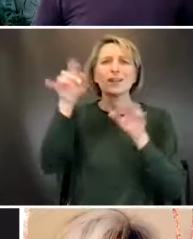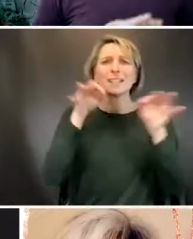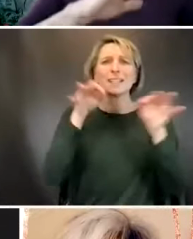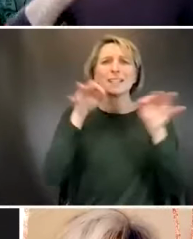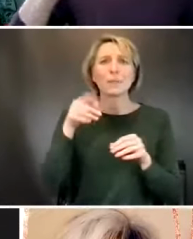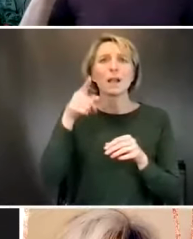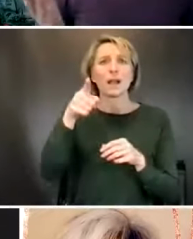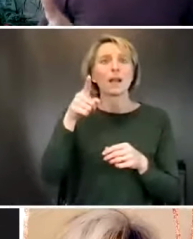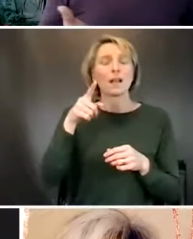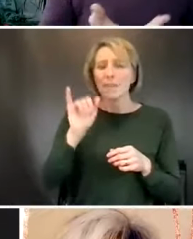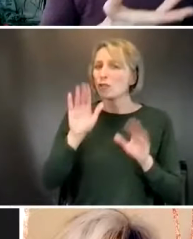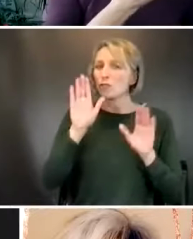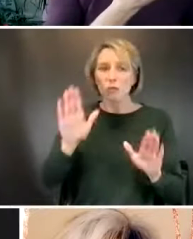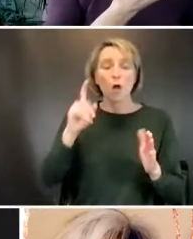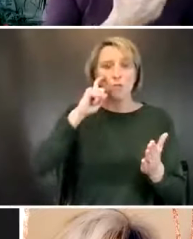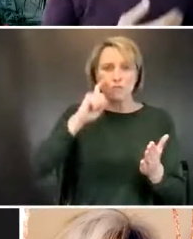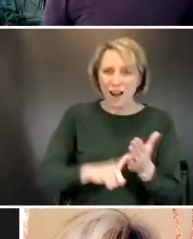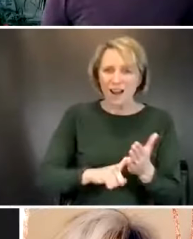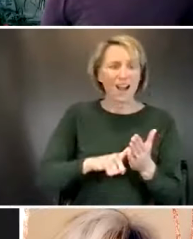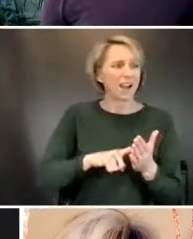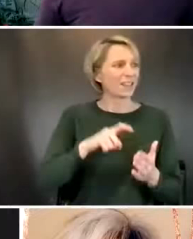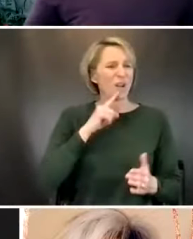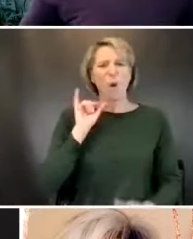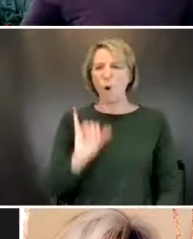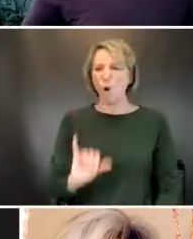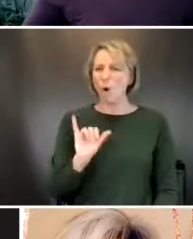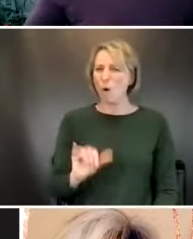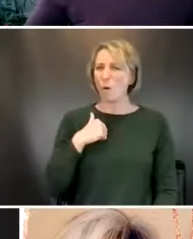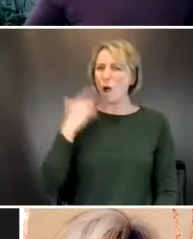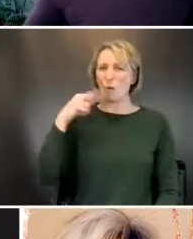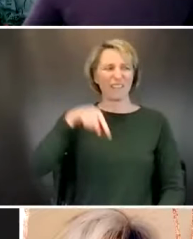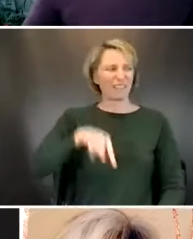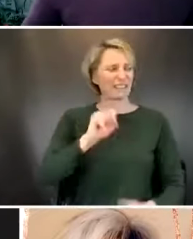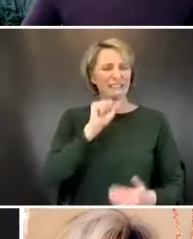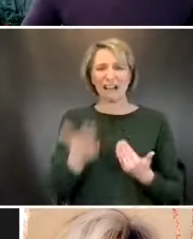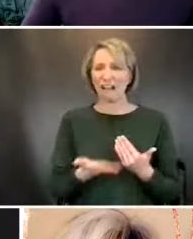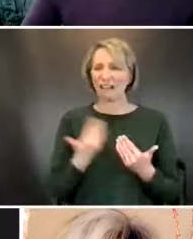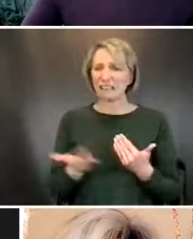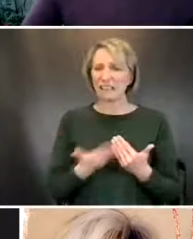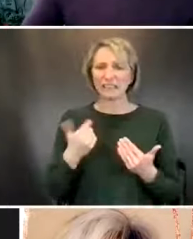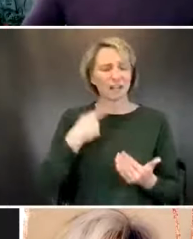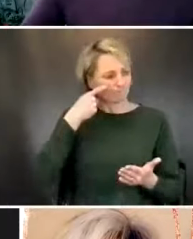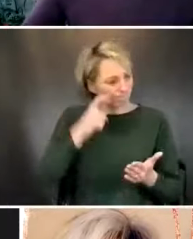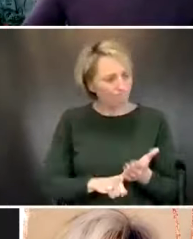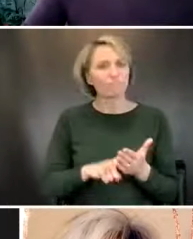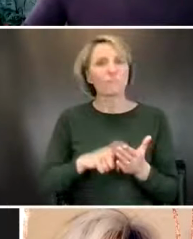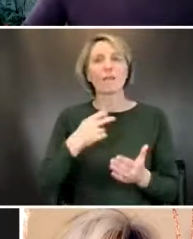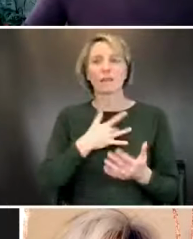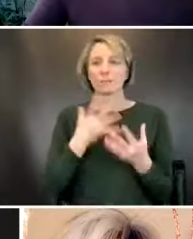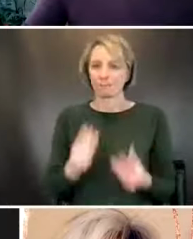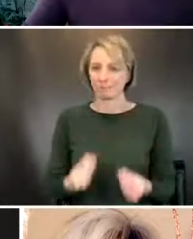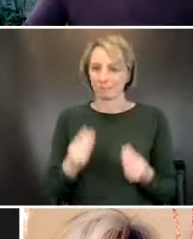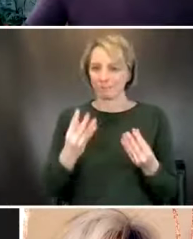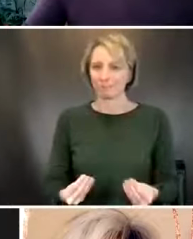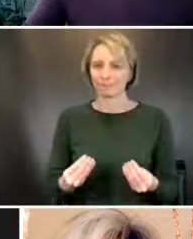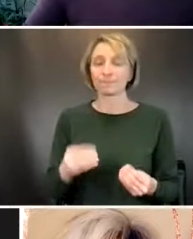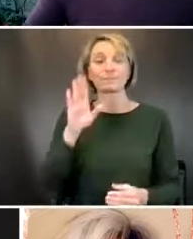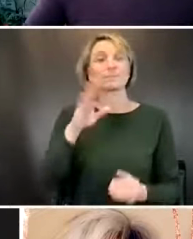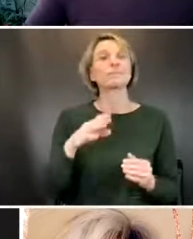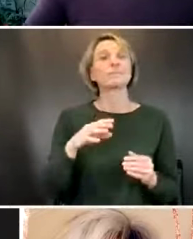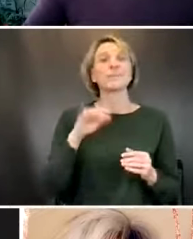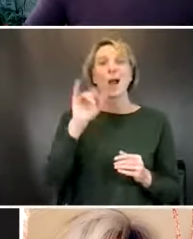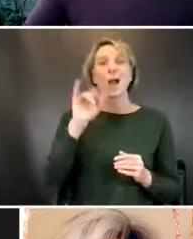self-compassion, and then finding a way to help yourself through the cycle. I tend to skip self-care and go through the cycle